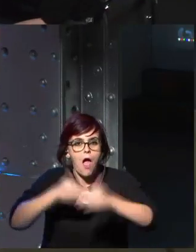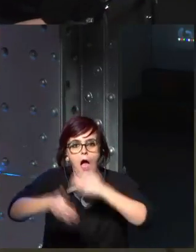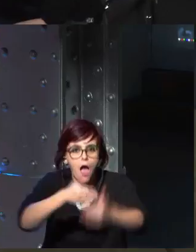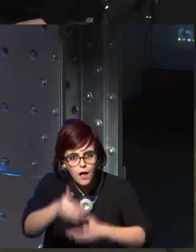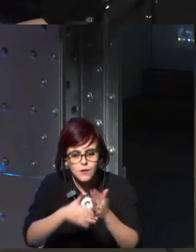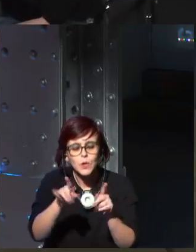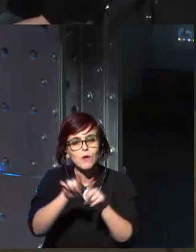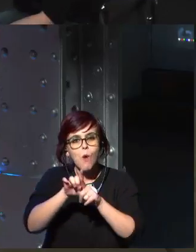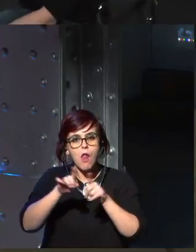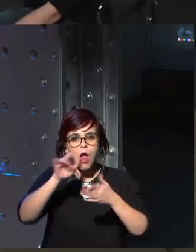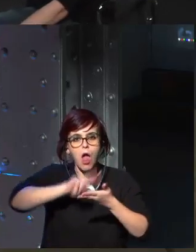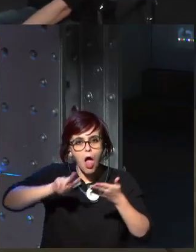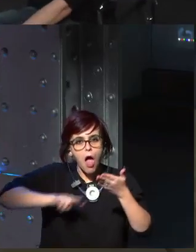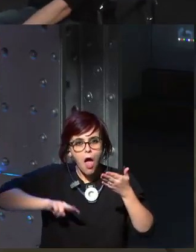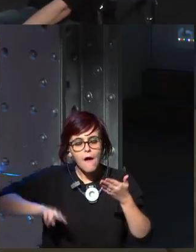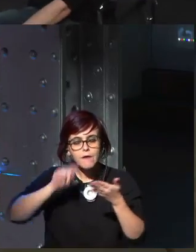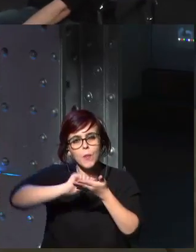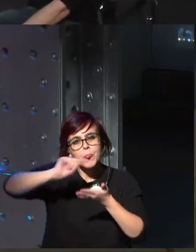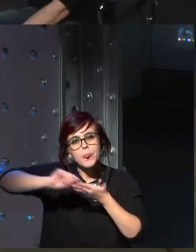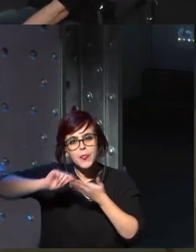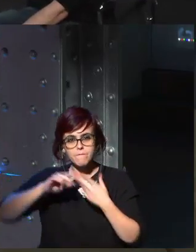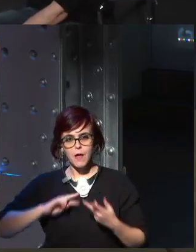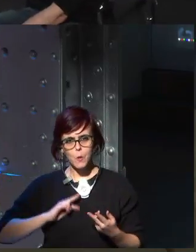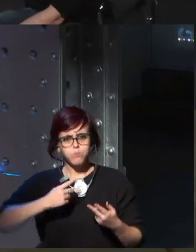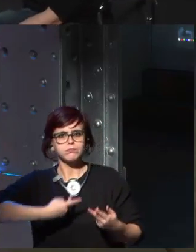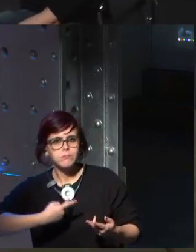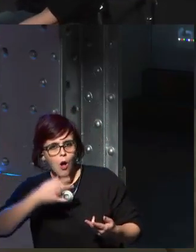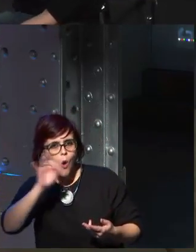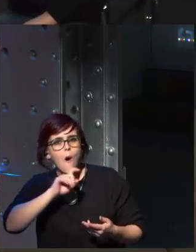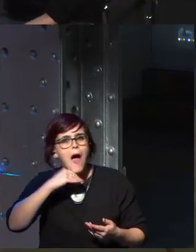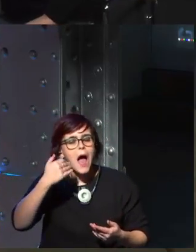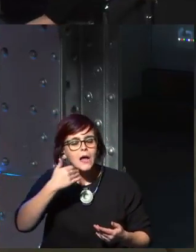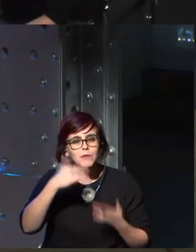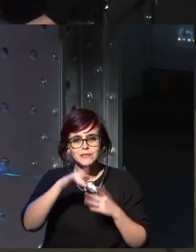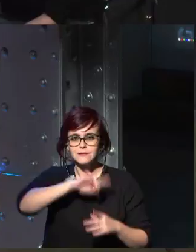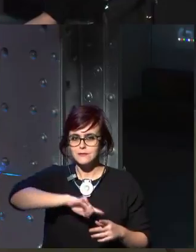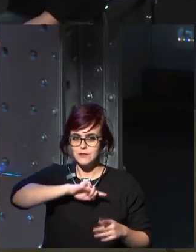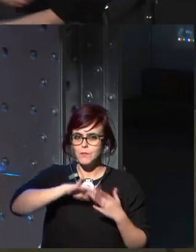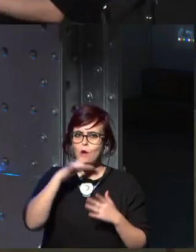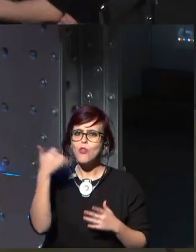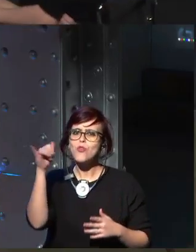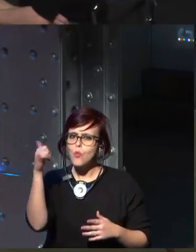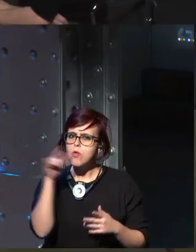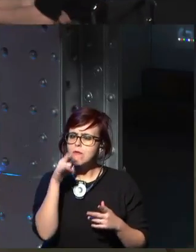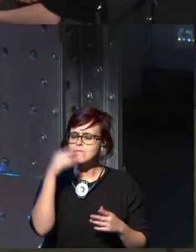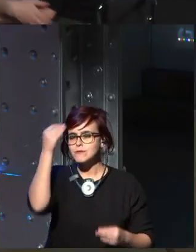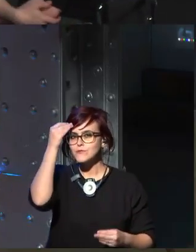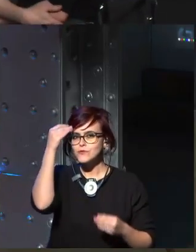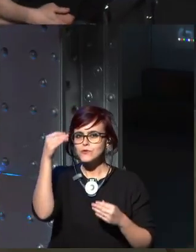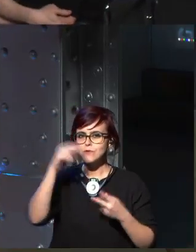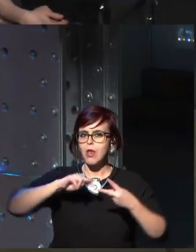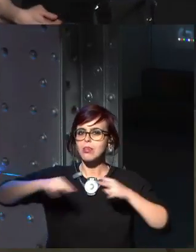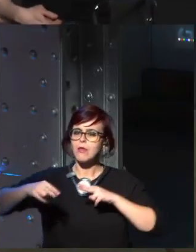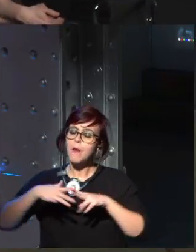to write this book. And as you were writing it, have you changed in some way as you wrote it? I have the sensation that Yuri has certainly